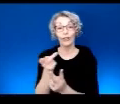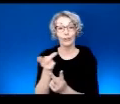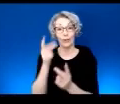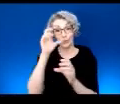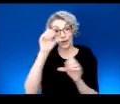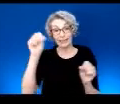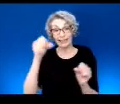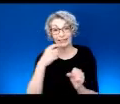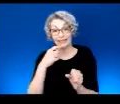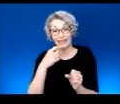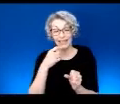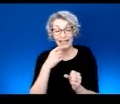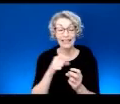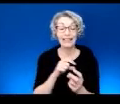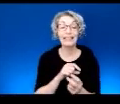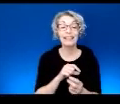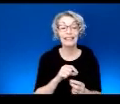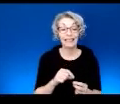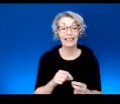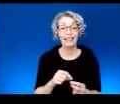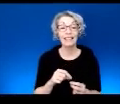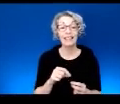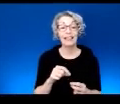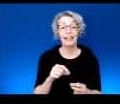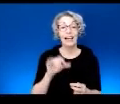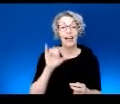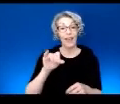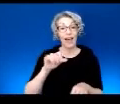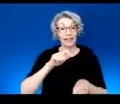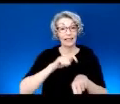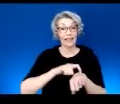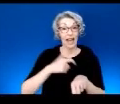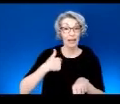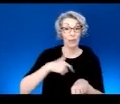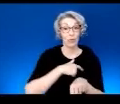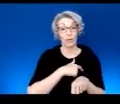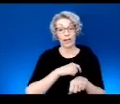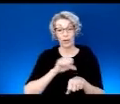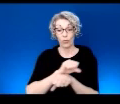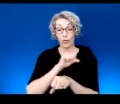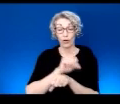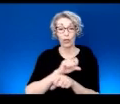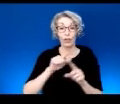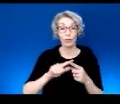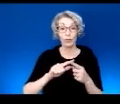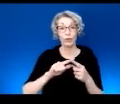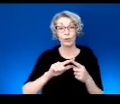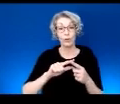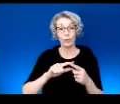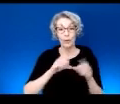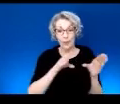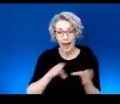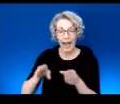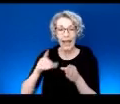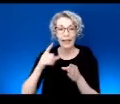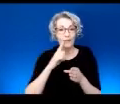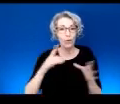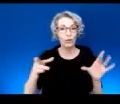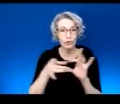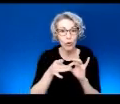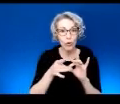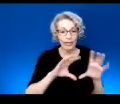Melanie and Peggy, has said, the time that we took to bring joint chapter meetings together, it was just